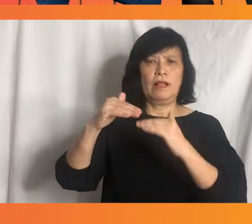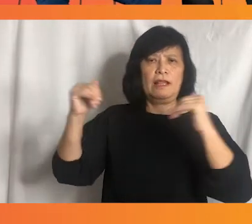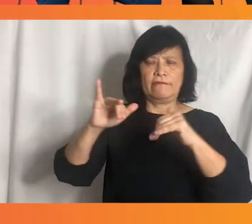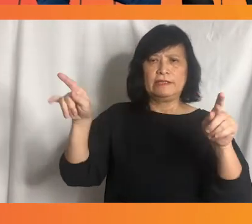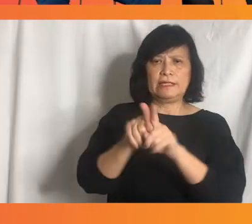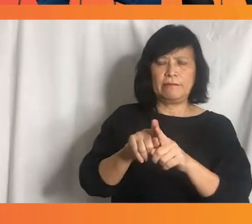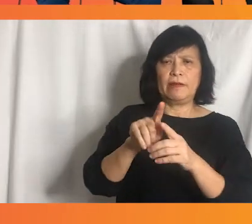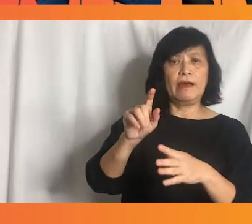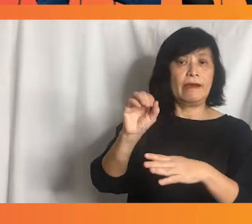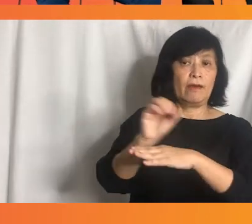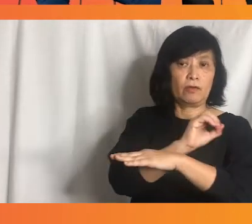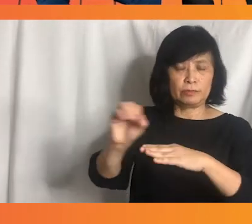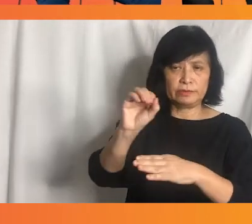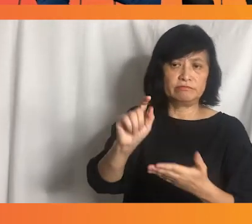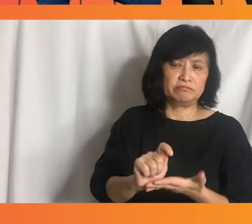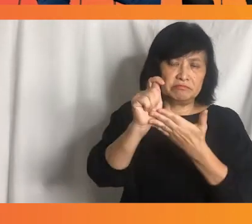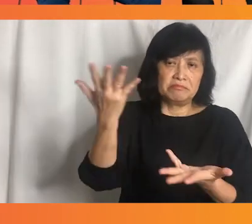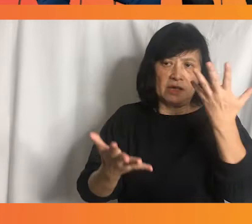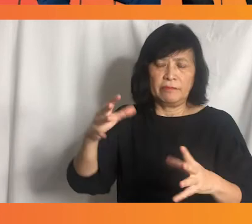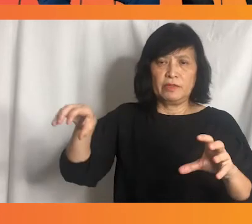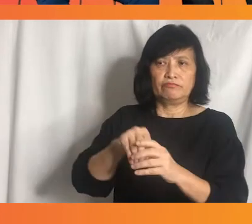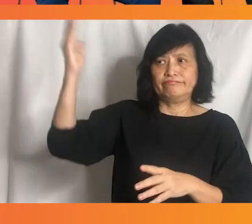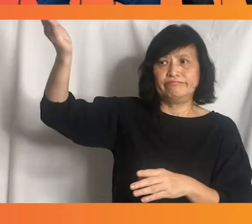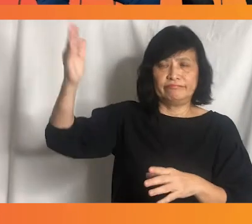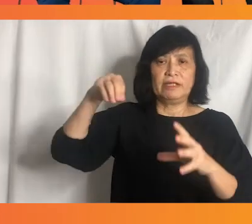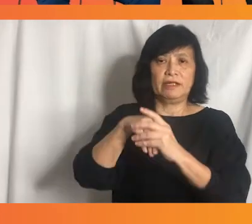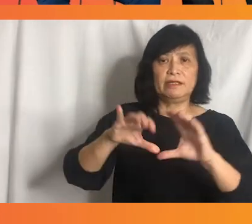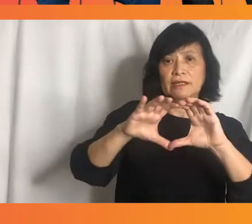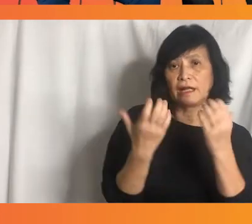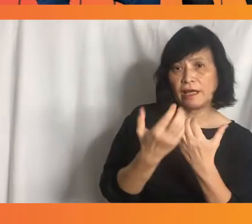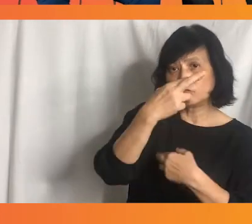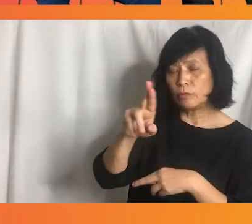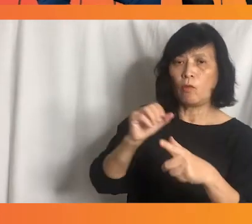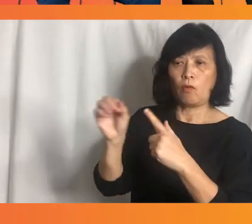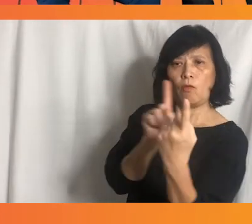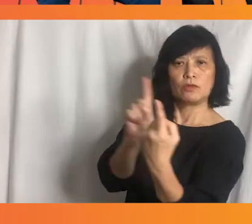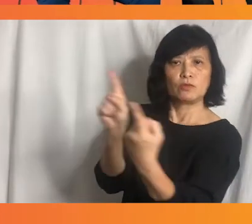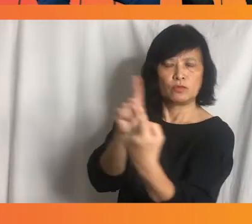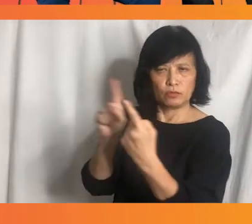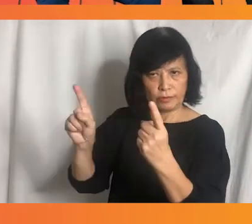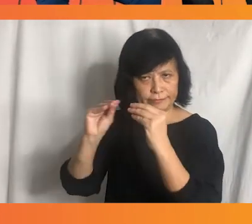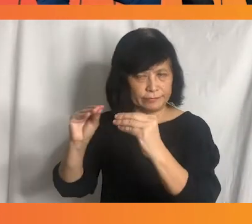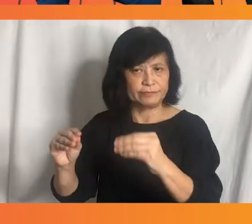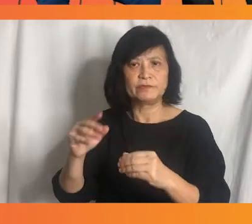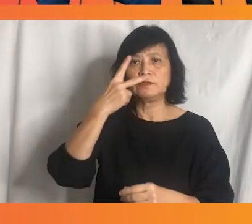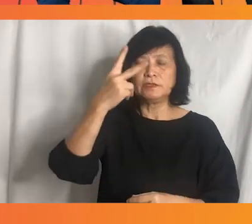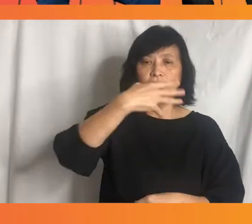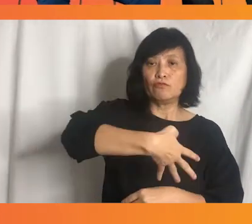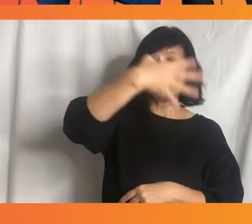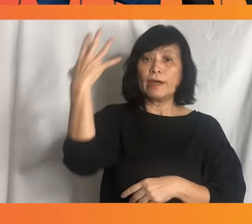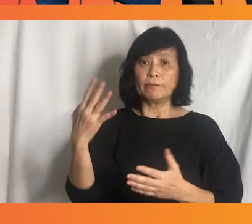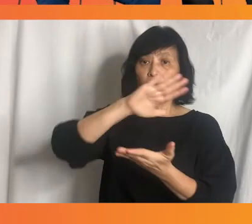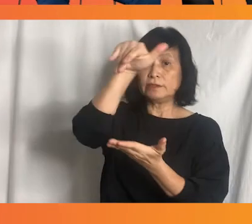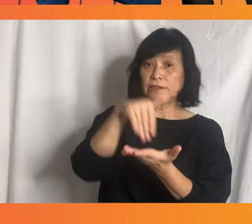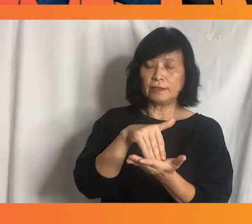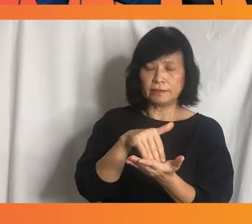typically conduct. We may do it in the classrooms, we may do it directly with the individuals. As you can see, for example, in Rainbow Center, they